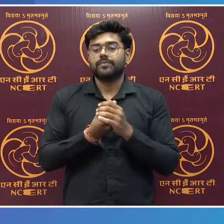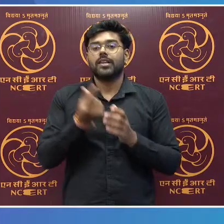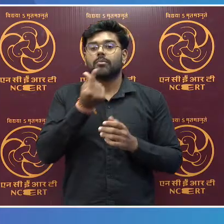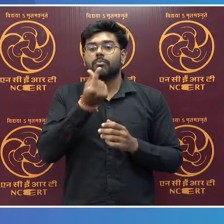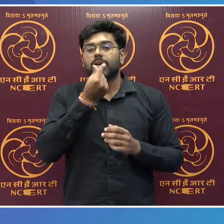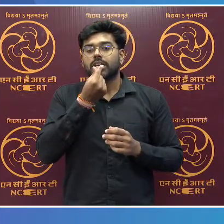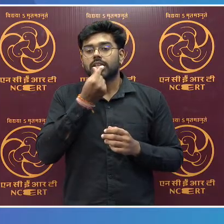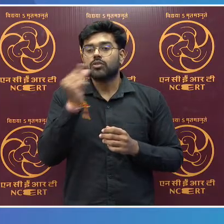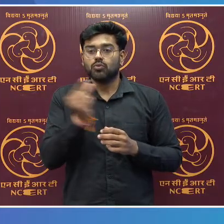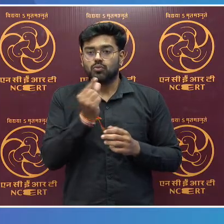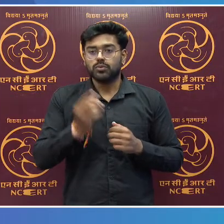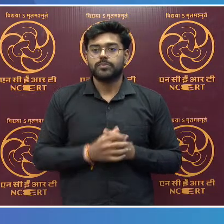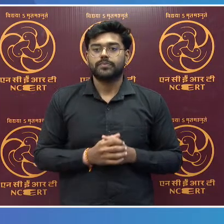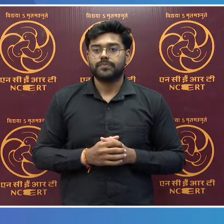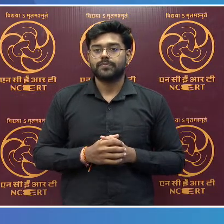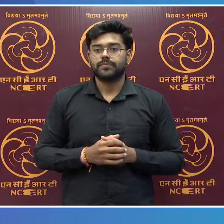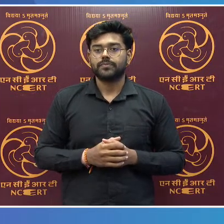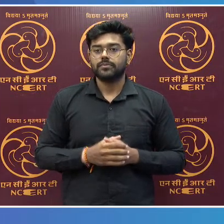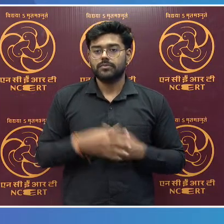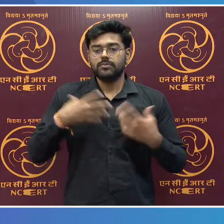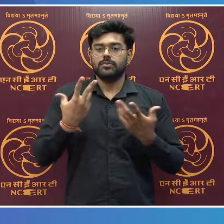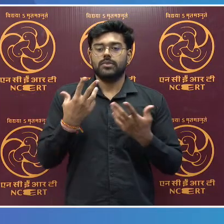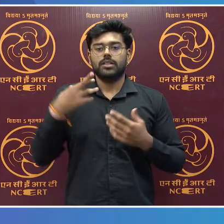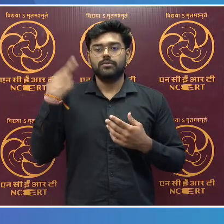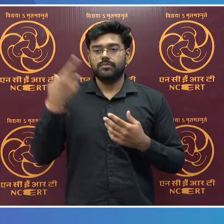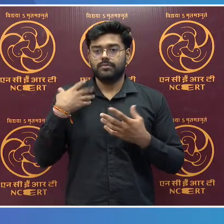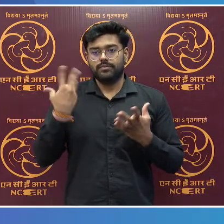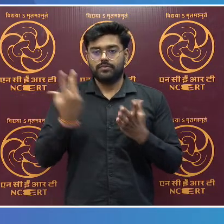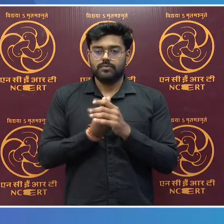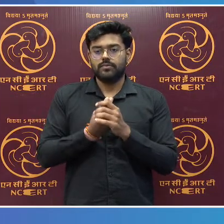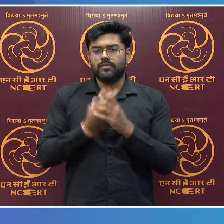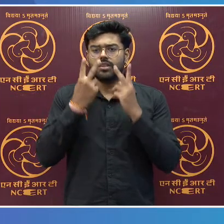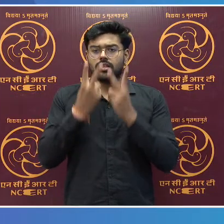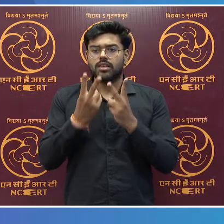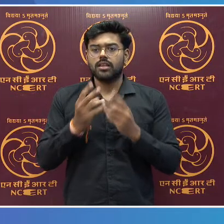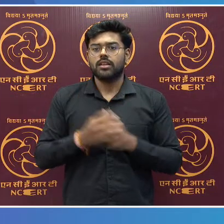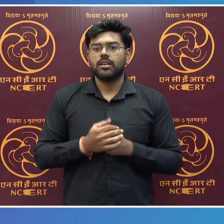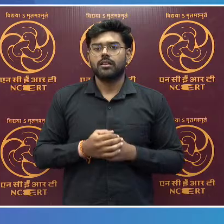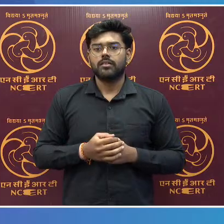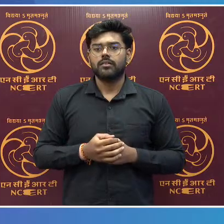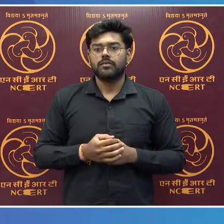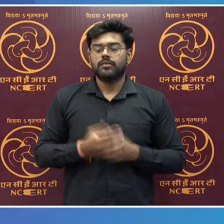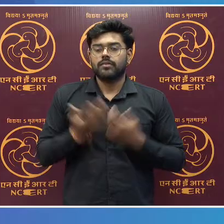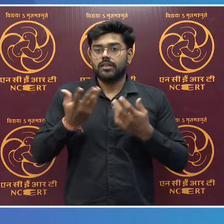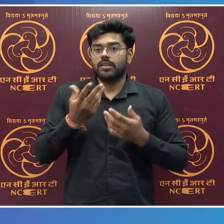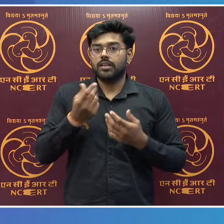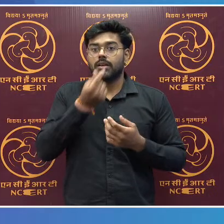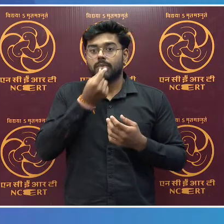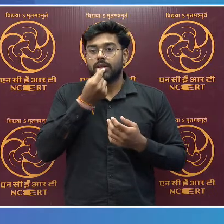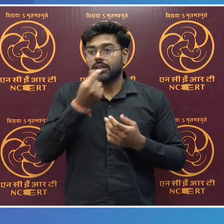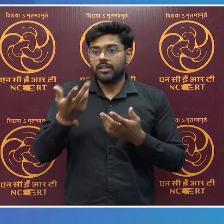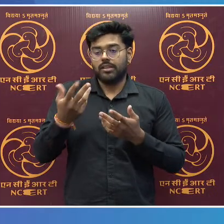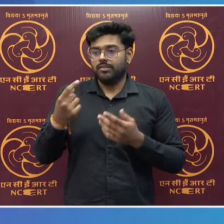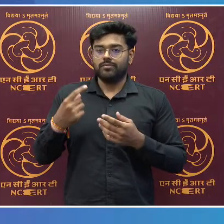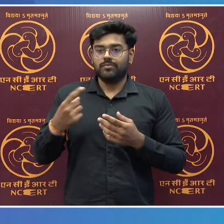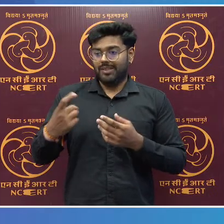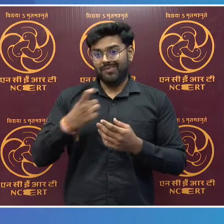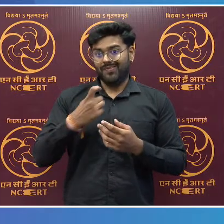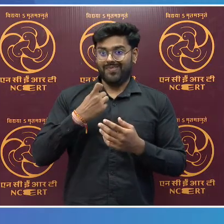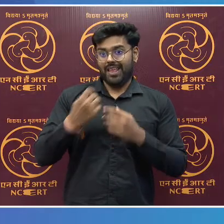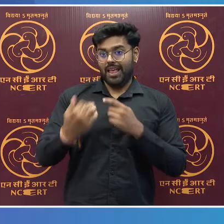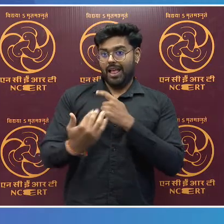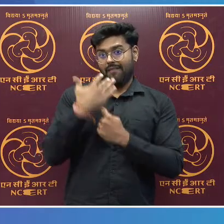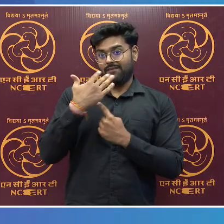medicinal use, because we have seen that how they are causing trouble to us, but they are